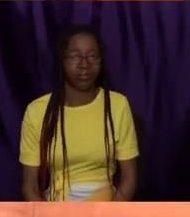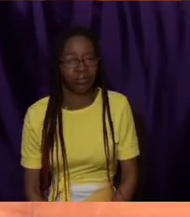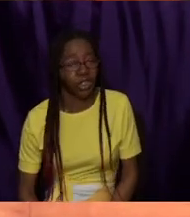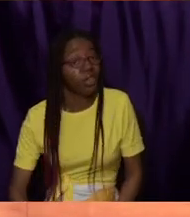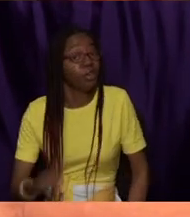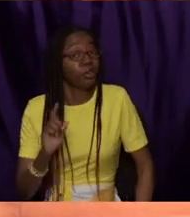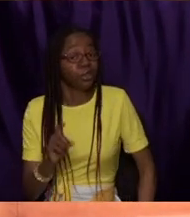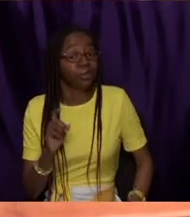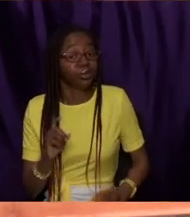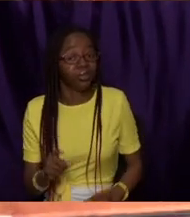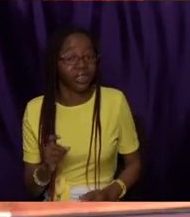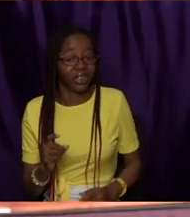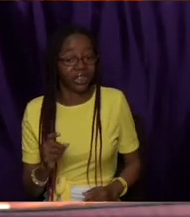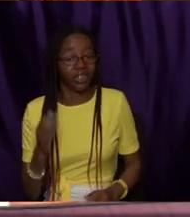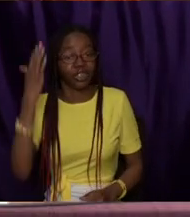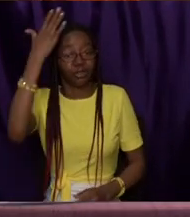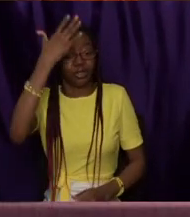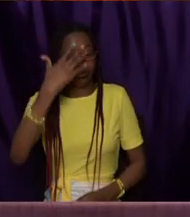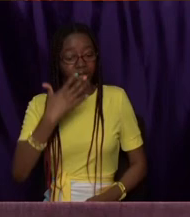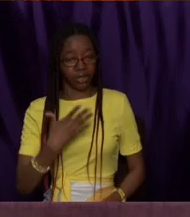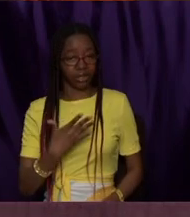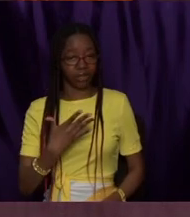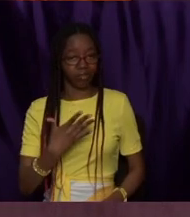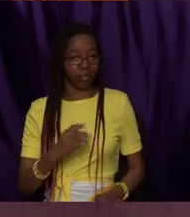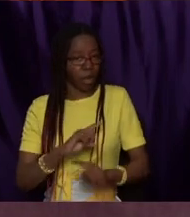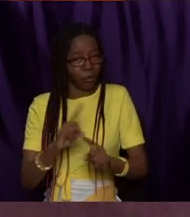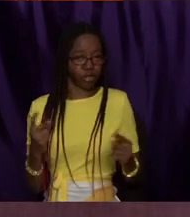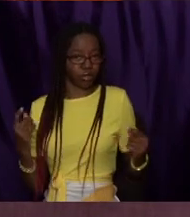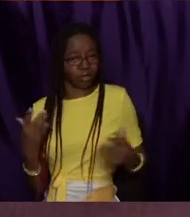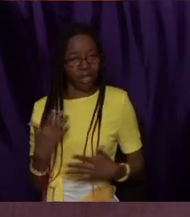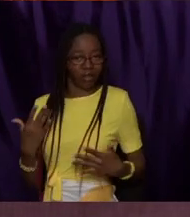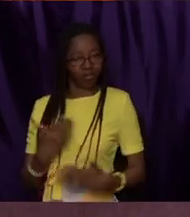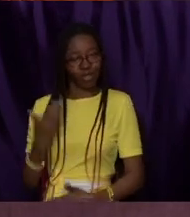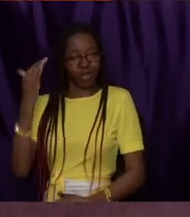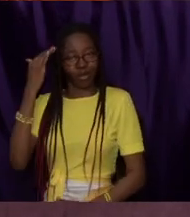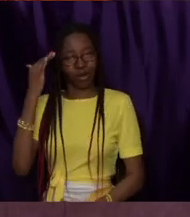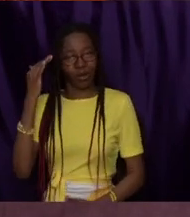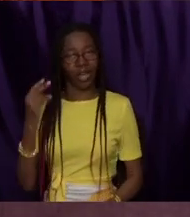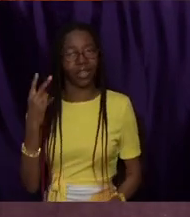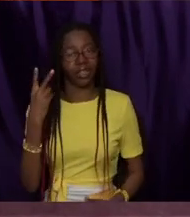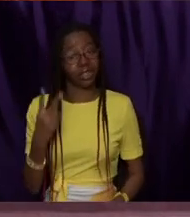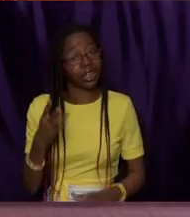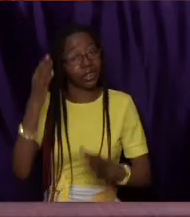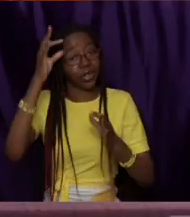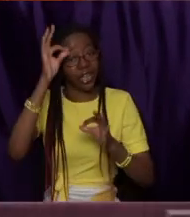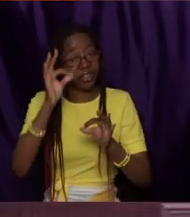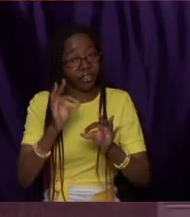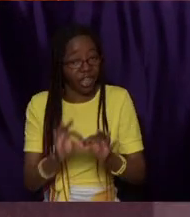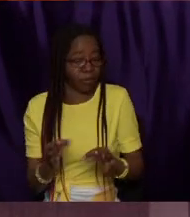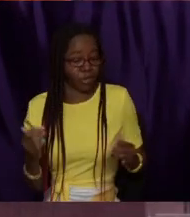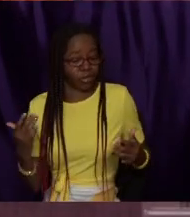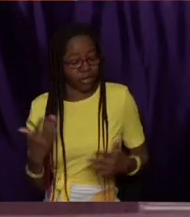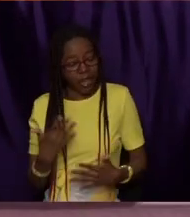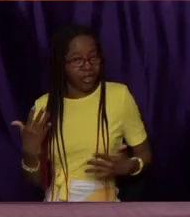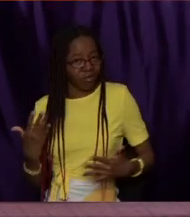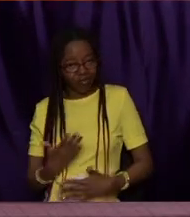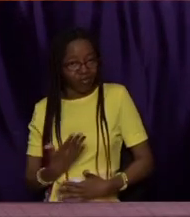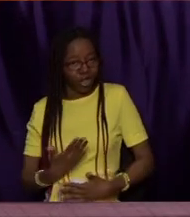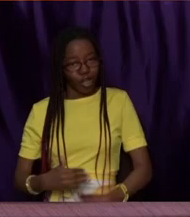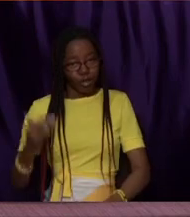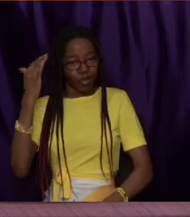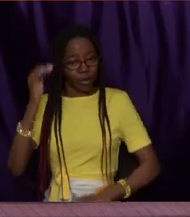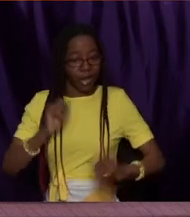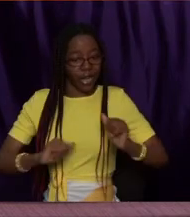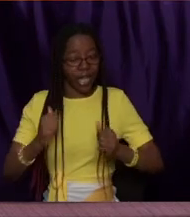You got a poker face, but you scared. You know how to look like you have faith, but you scared. You know how to